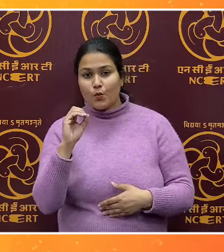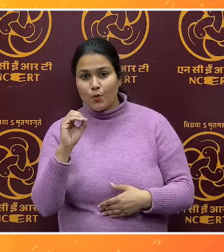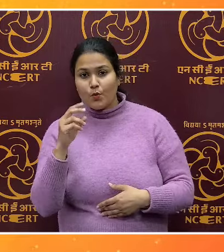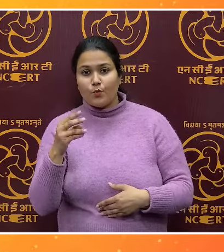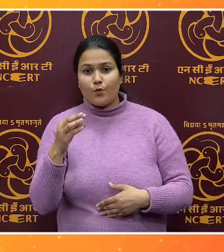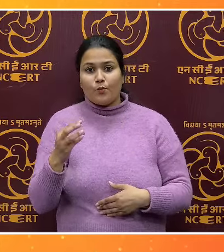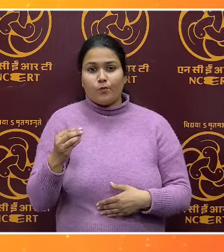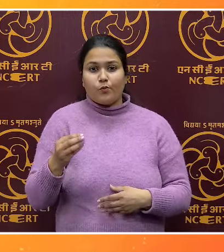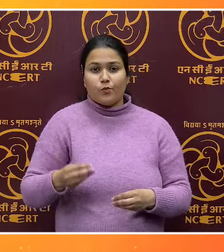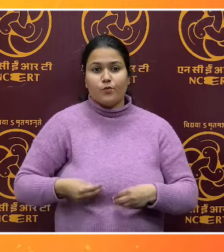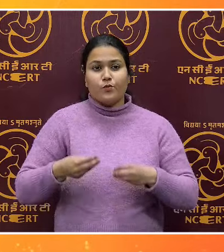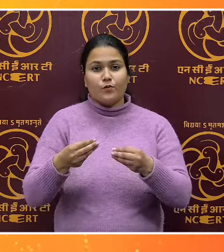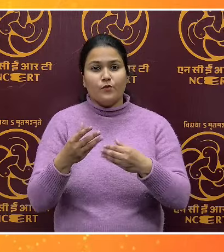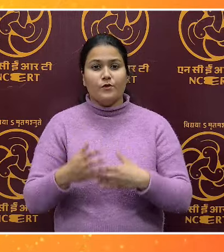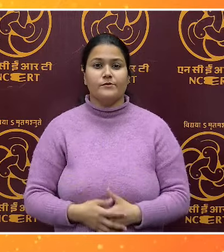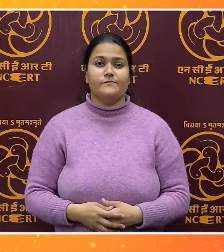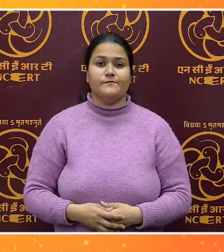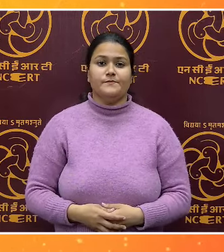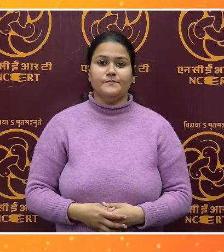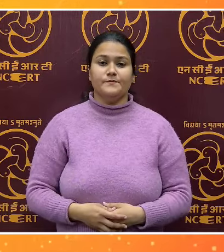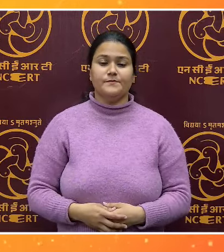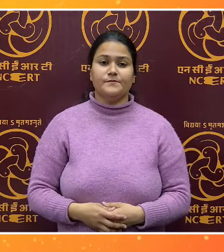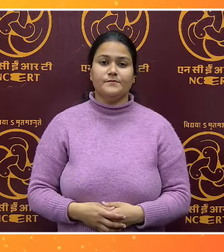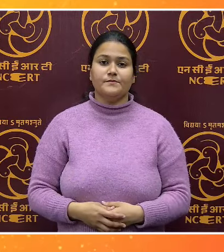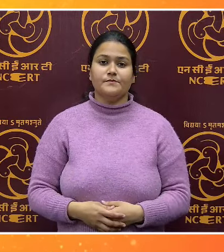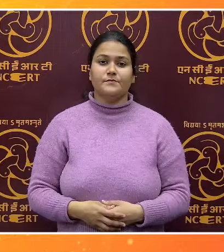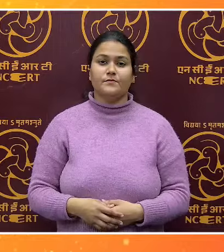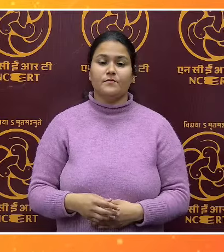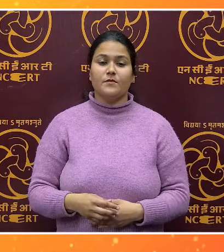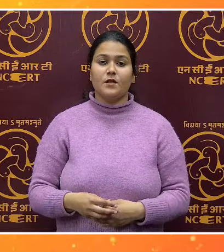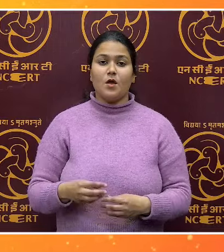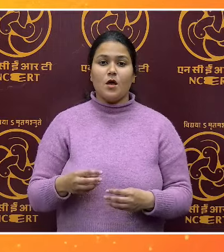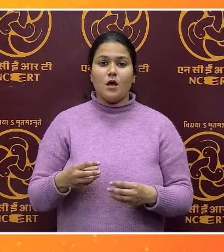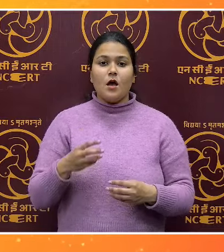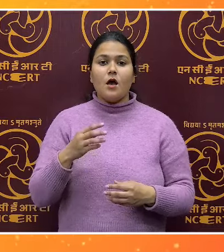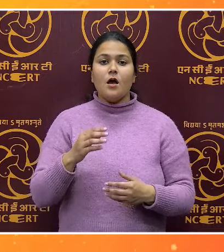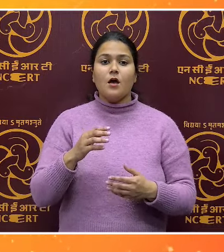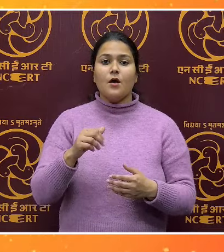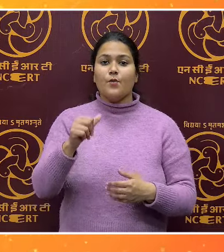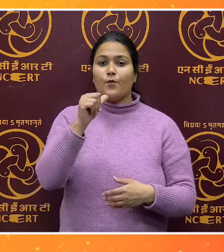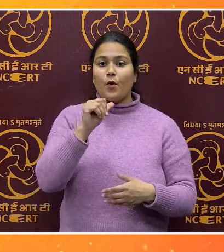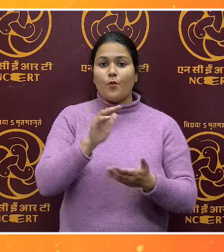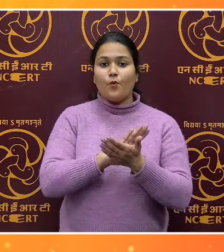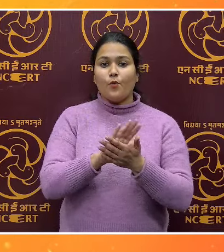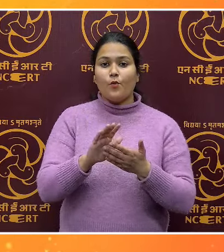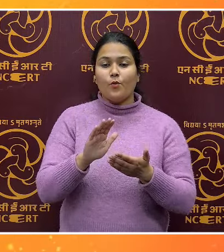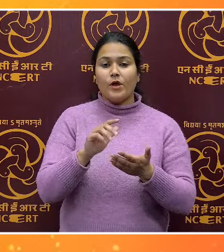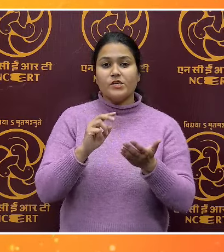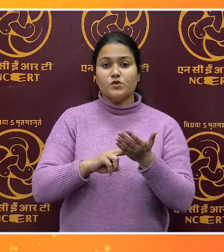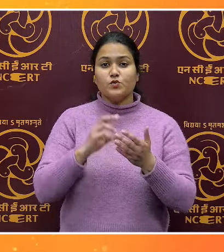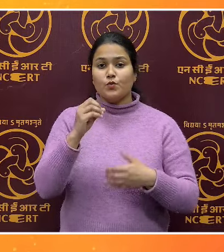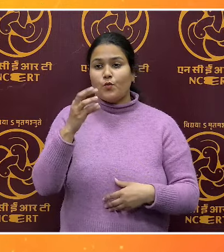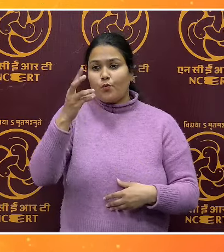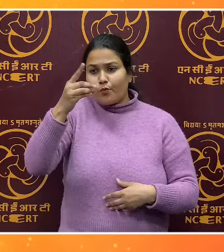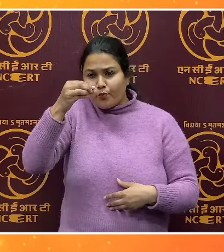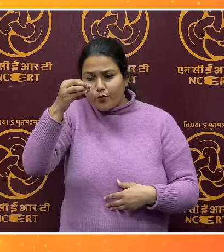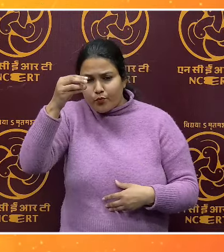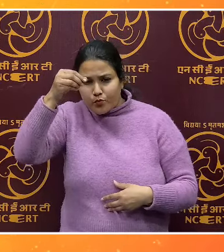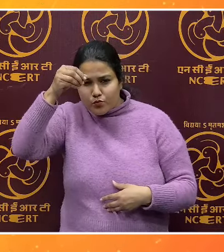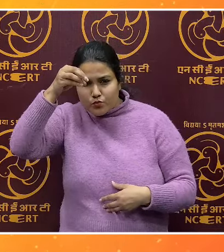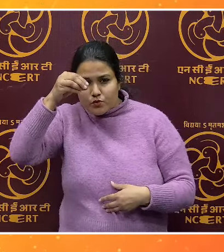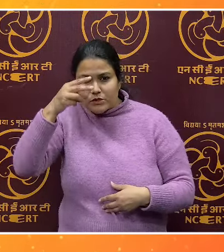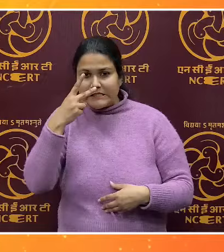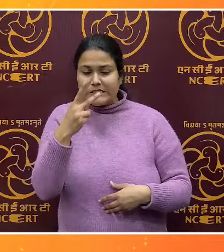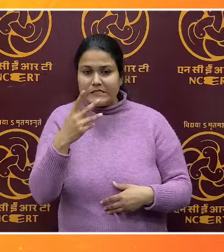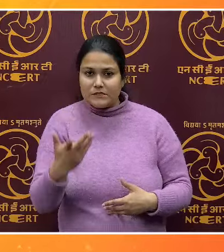as water of hydration, that is water of crystallization, that is 6 H2O is coming. In case of next